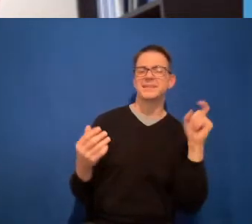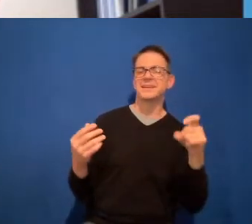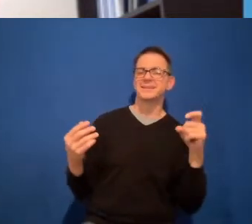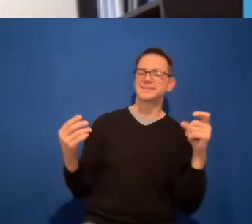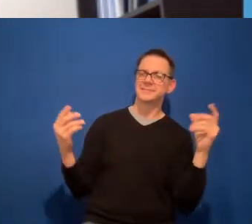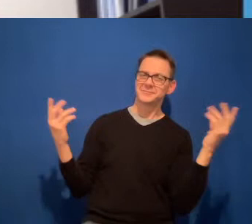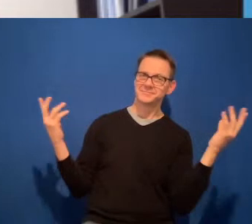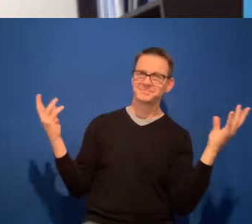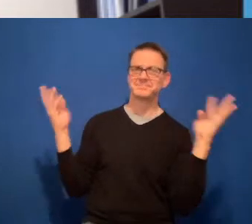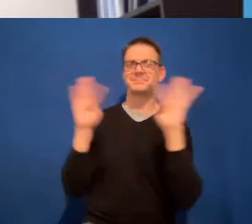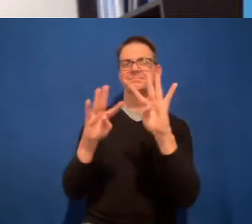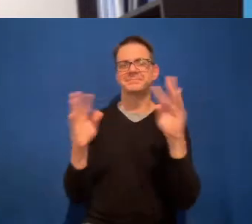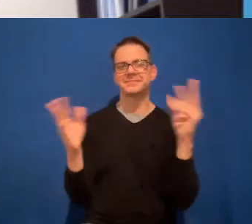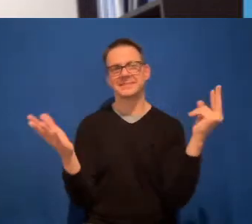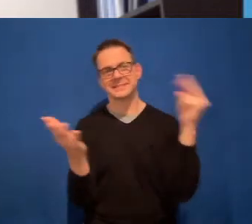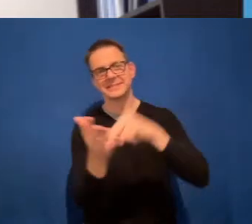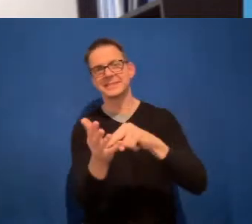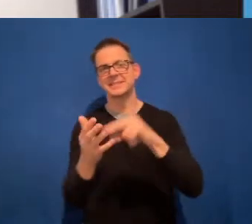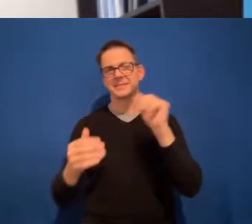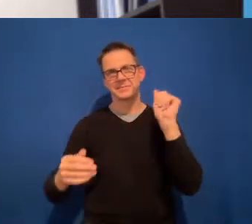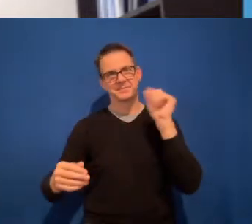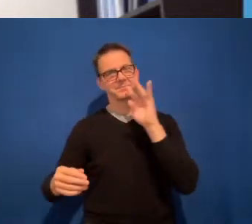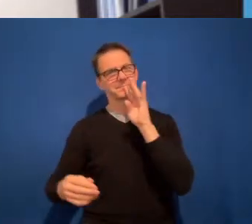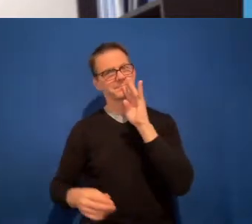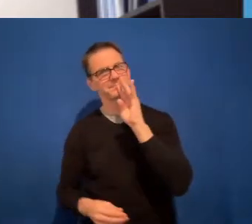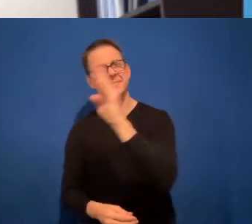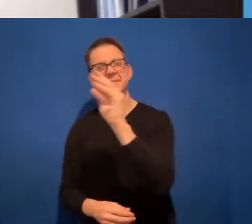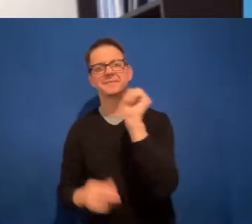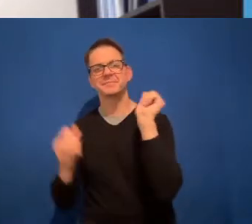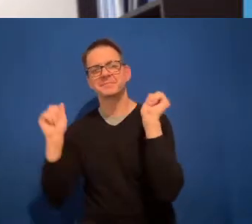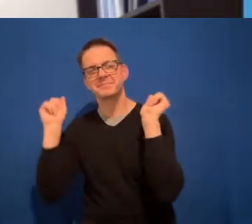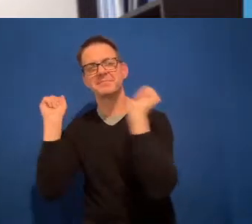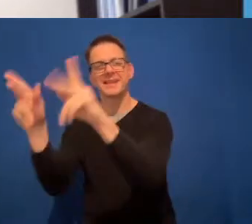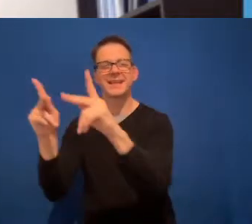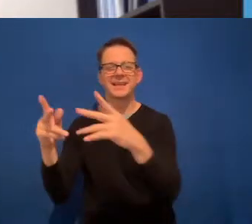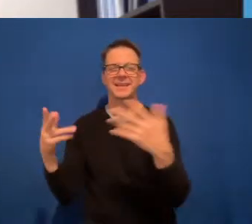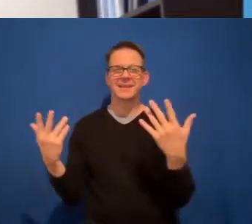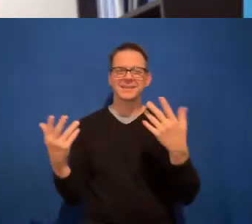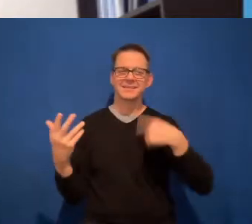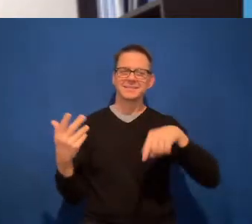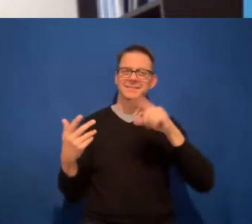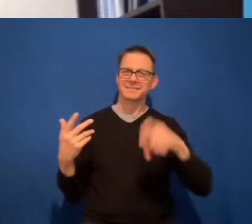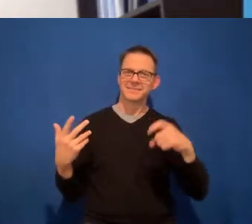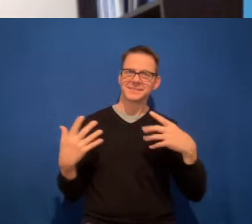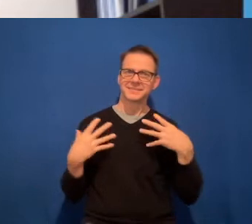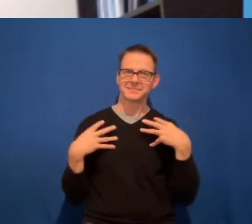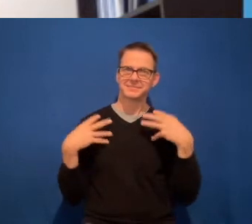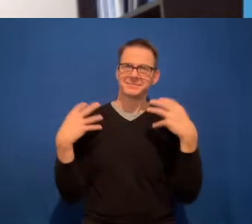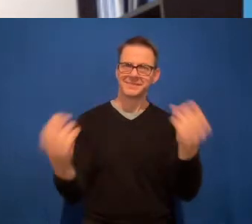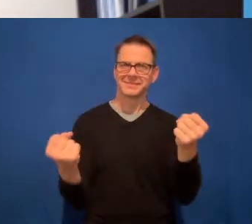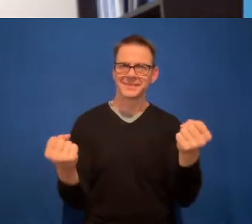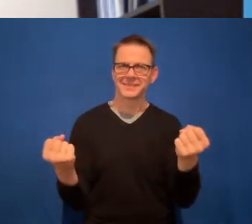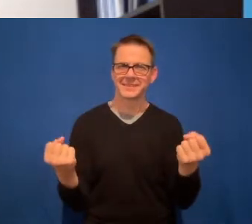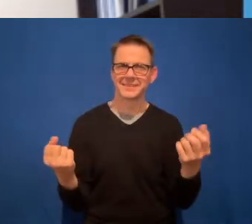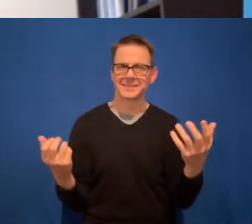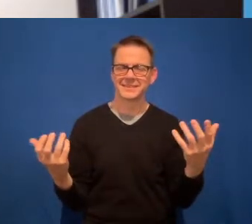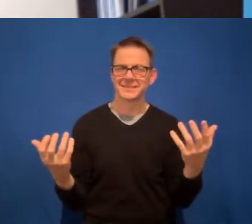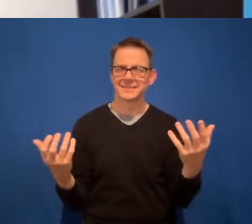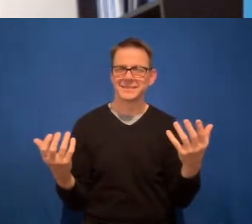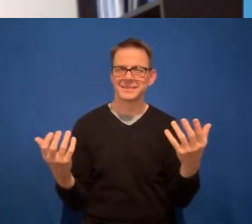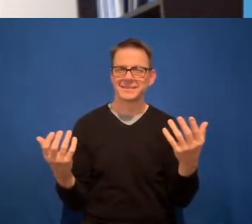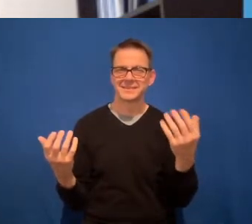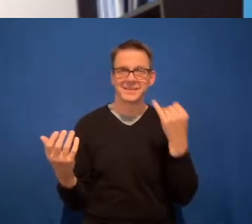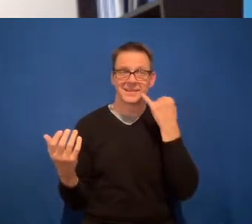this. It's going to take all of us to gain some kind of strength from understanding that if we don't stand